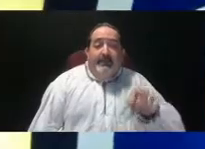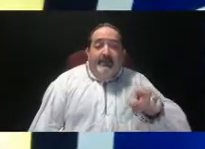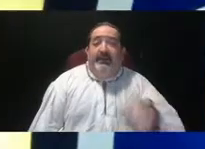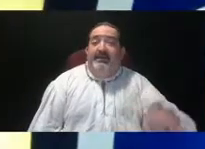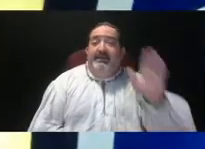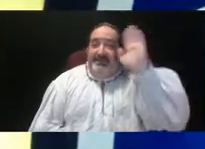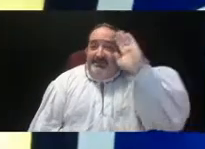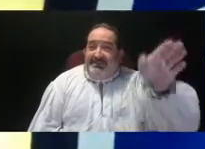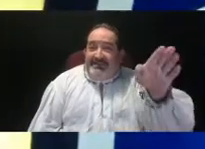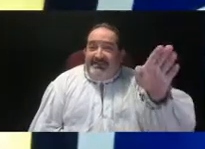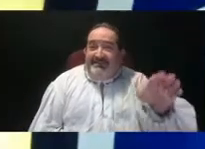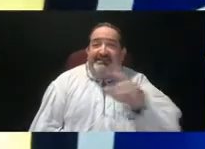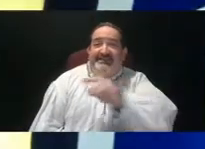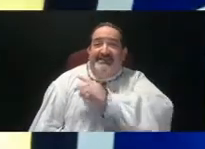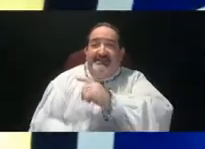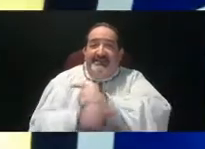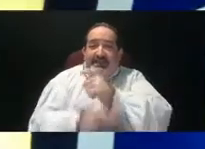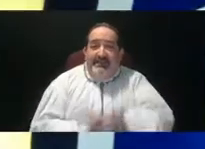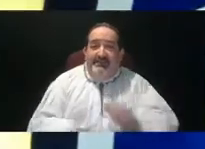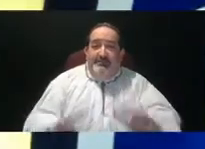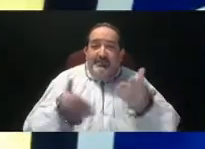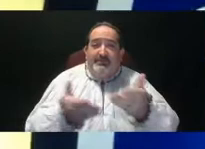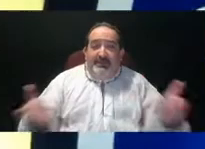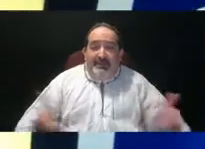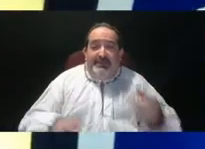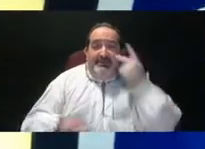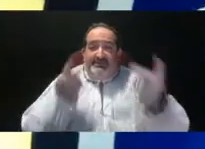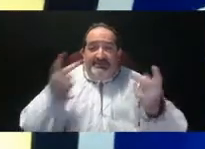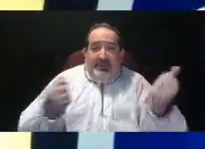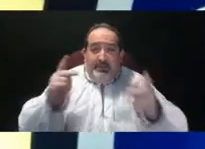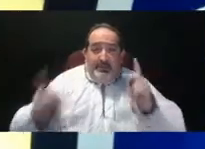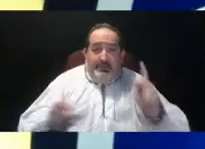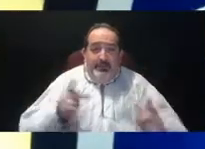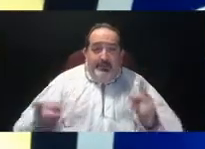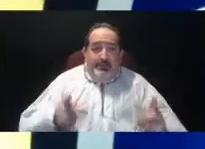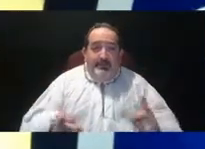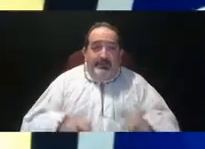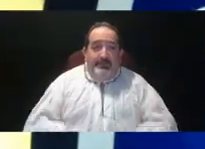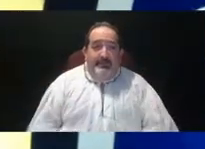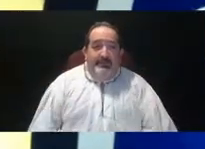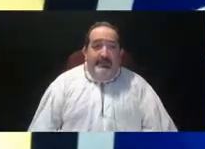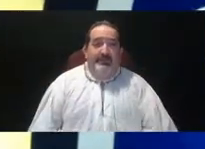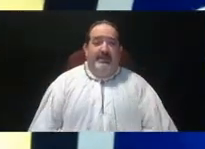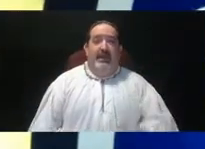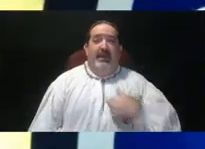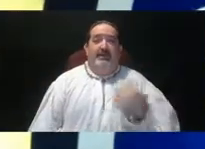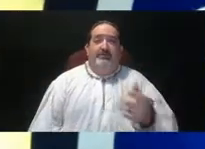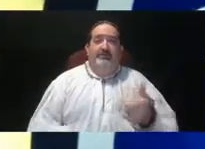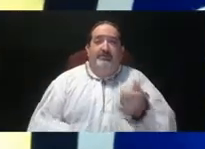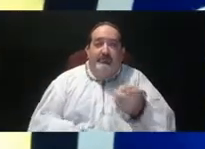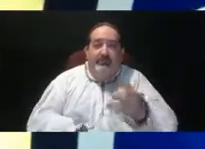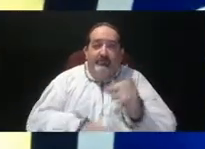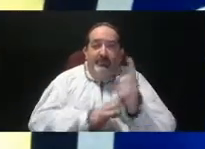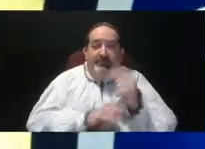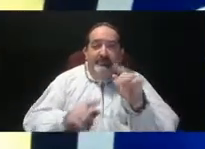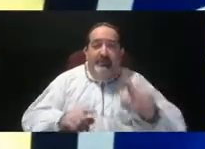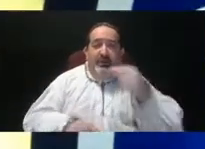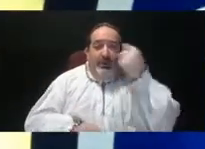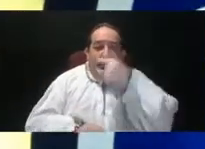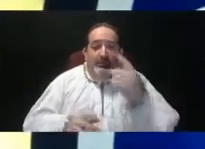Greetings, Caid. It's wonderful to be here and to see everybody. That first few minutes, just looking at your wonderful